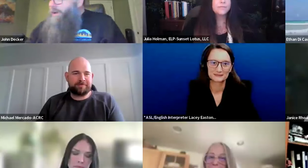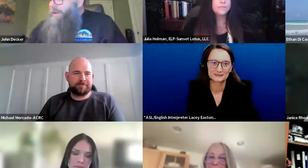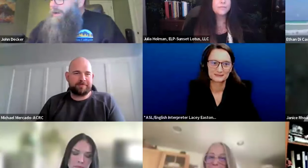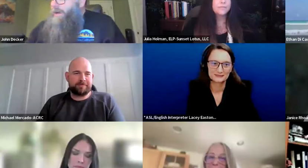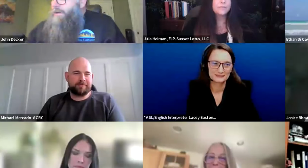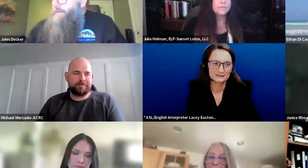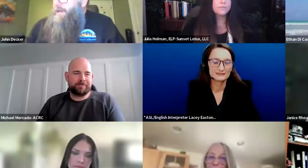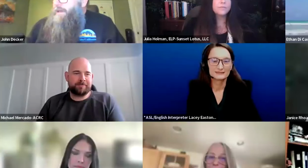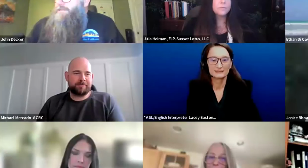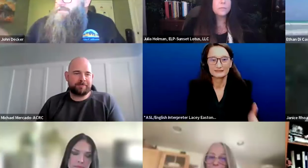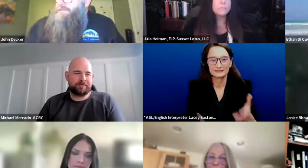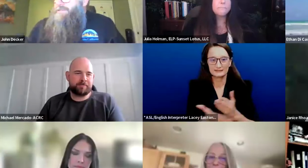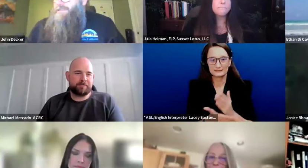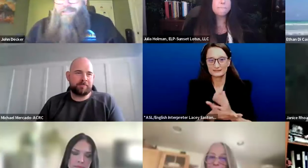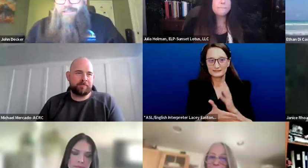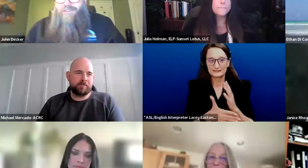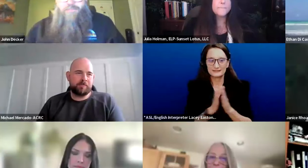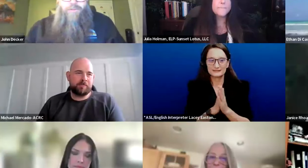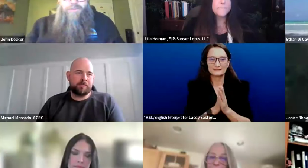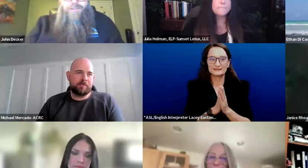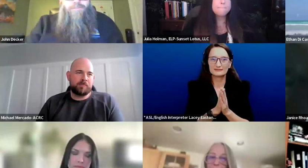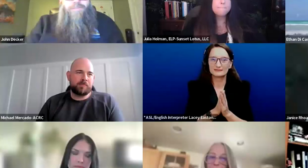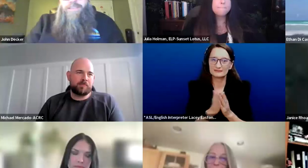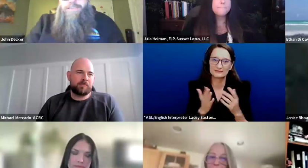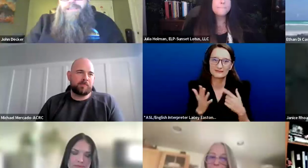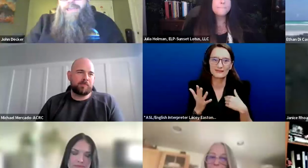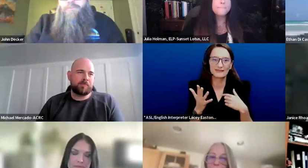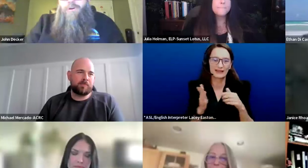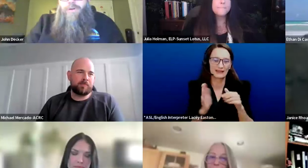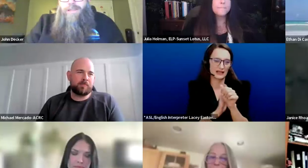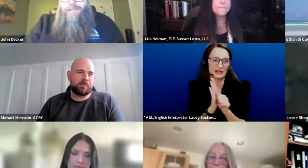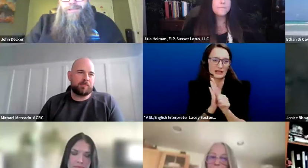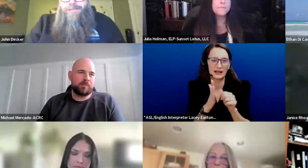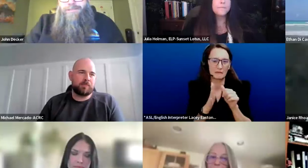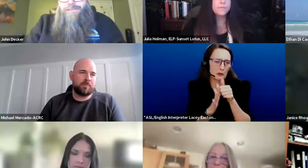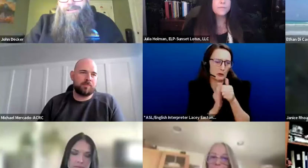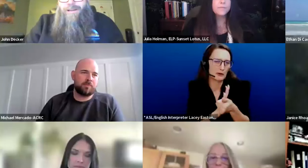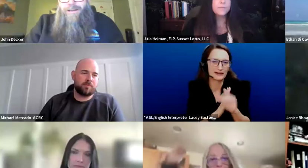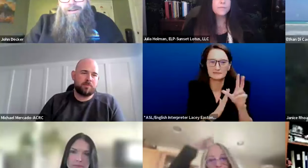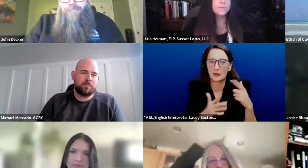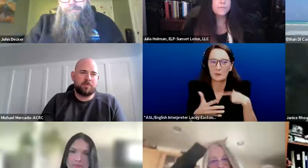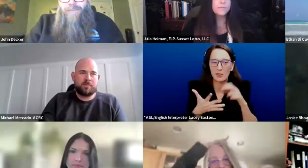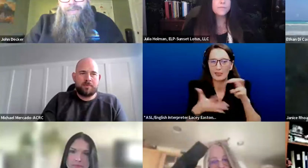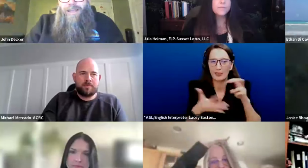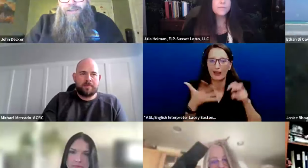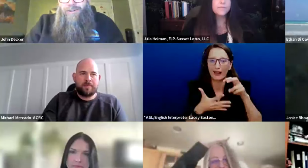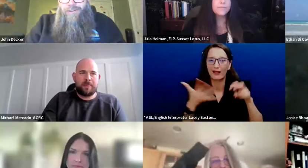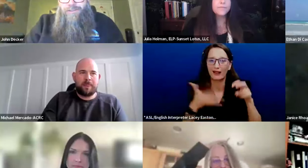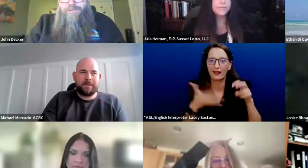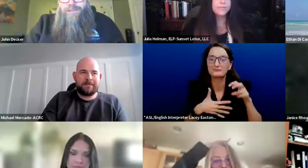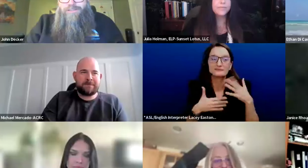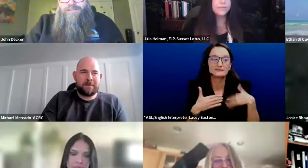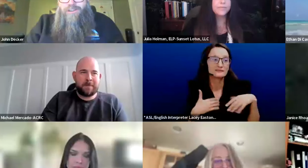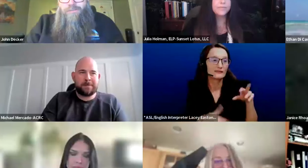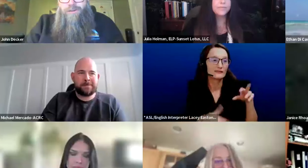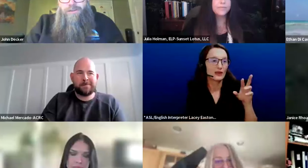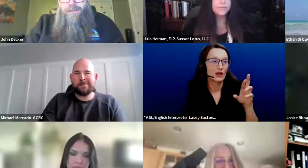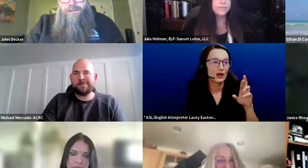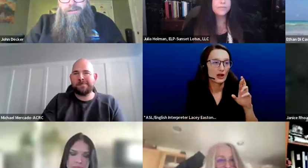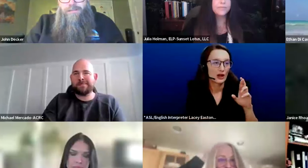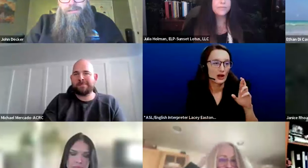All right. Let's see, because I like to jump around to different things. Hey, Rowena. Can I call on you to